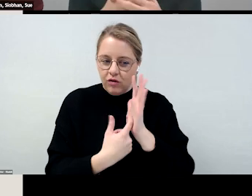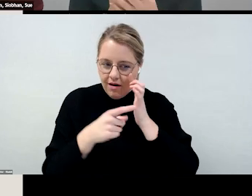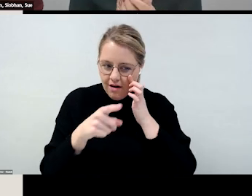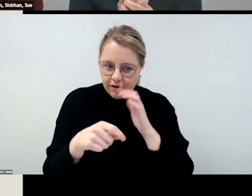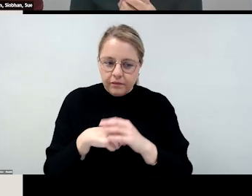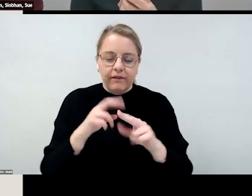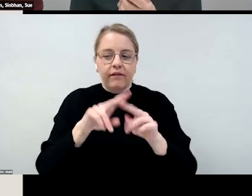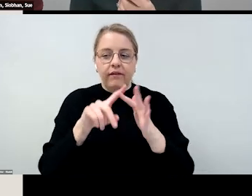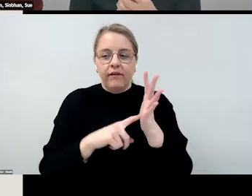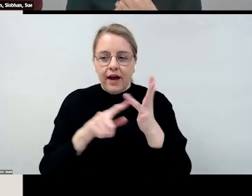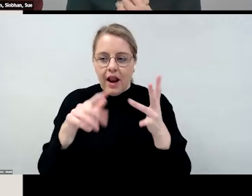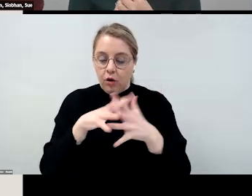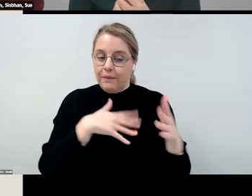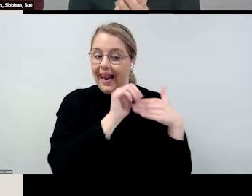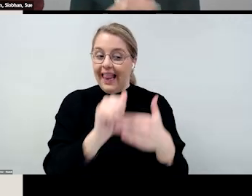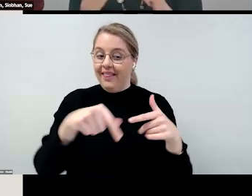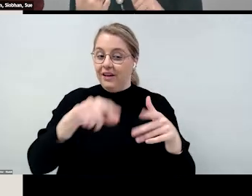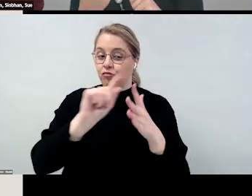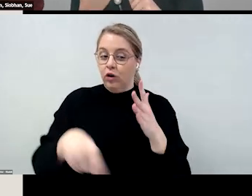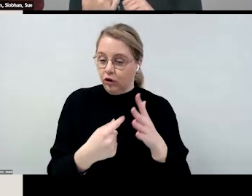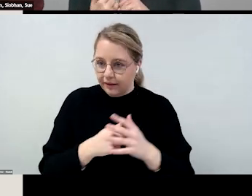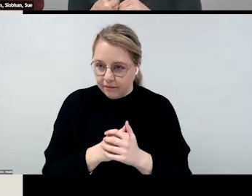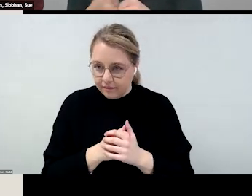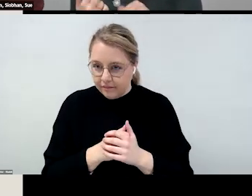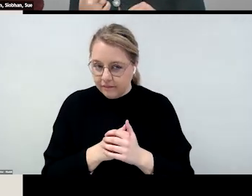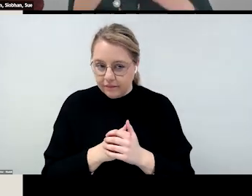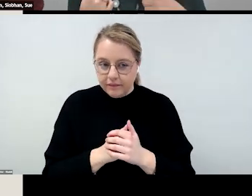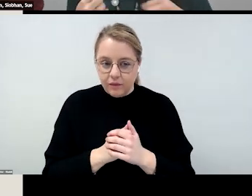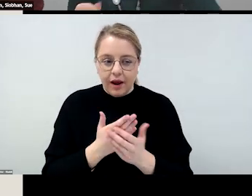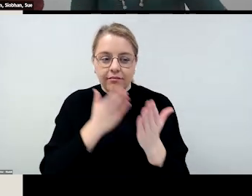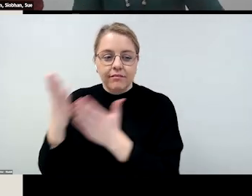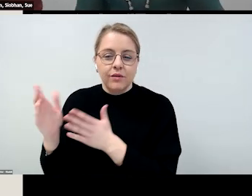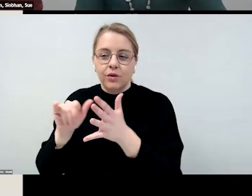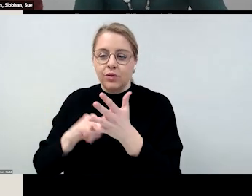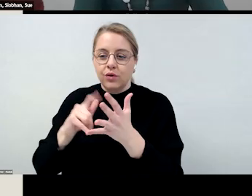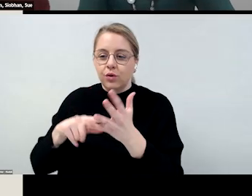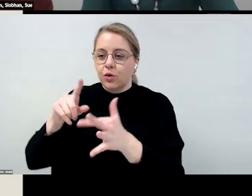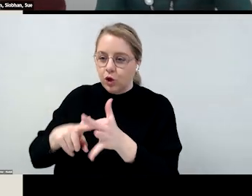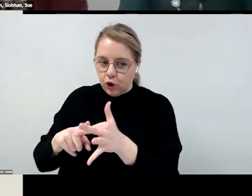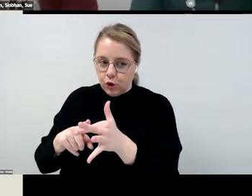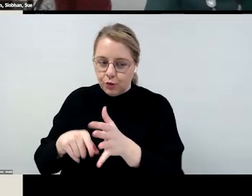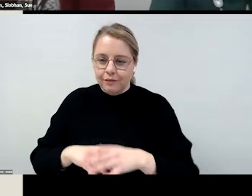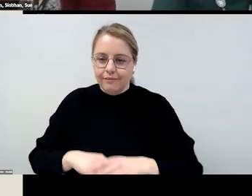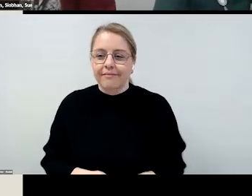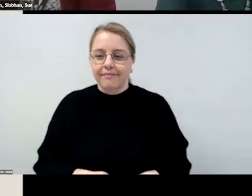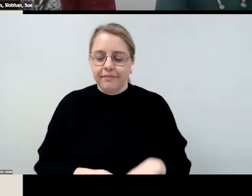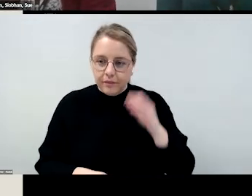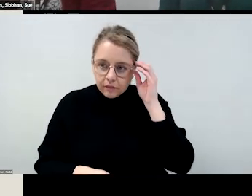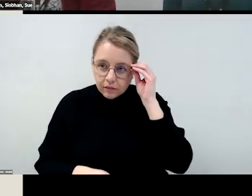the preventive healthcare project that we've been working on. I'm going to hand over to Sue, who's one of my colleagues, who'd also like to introduce